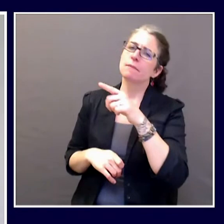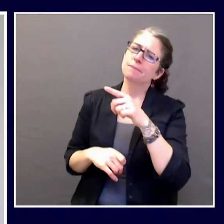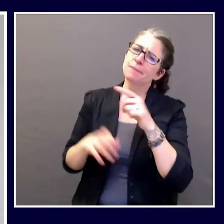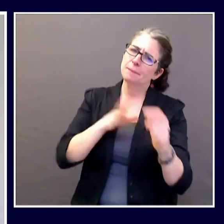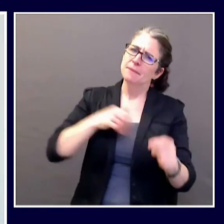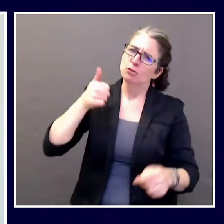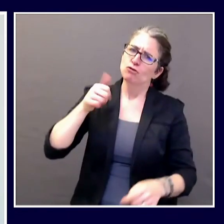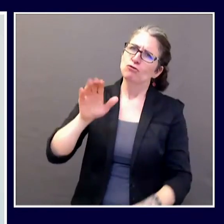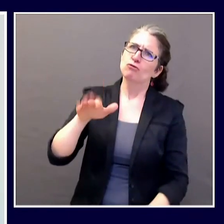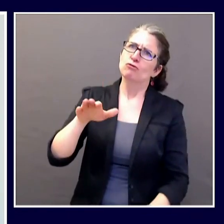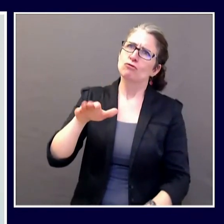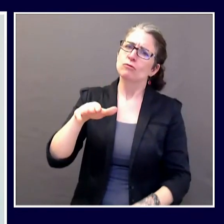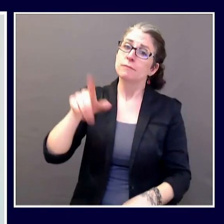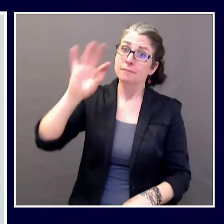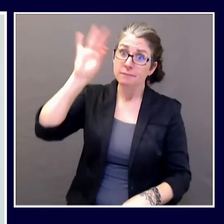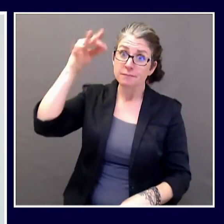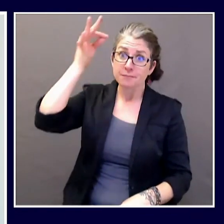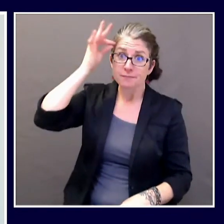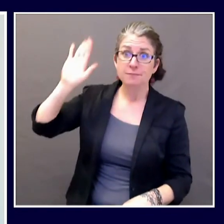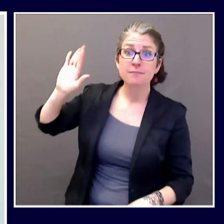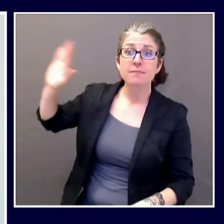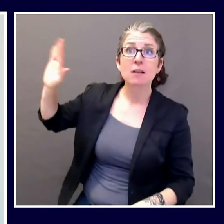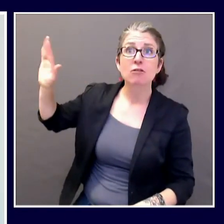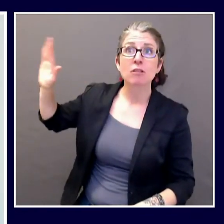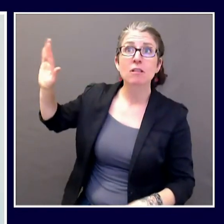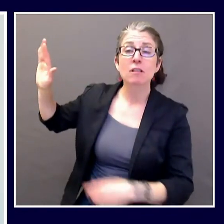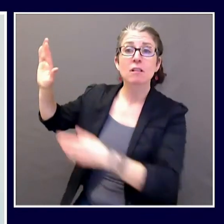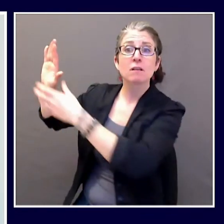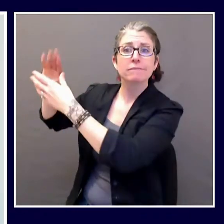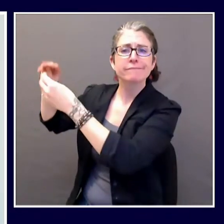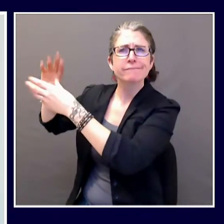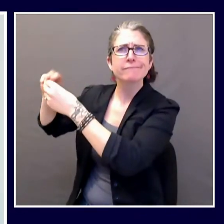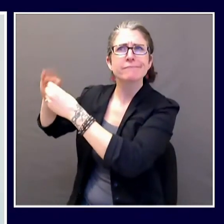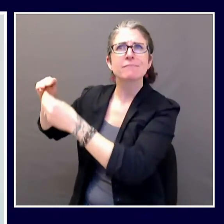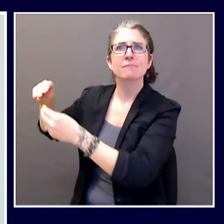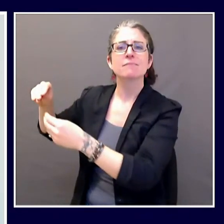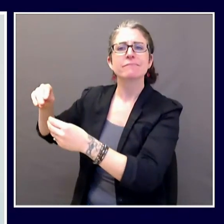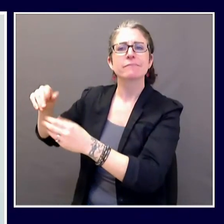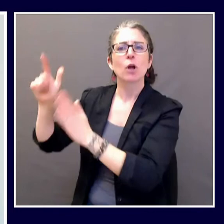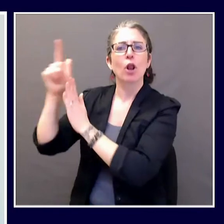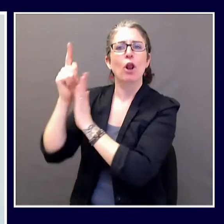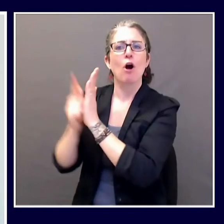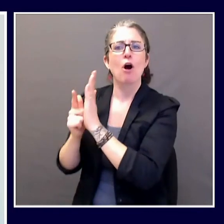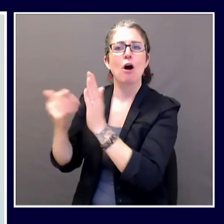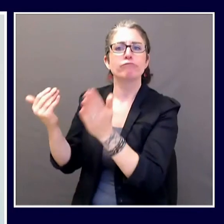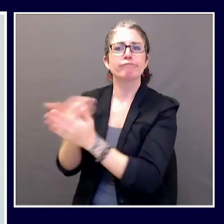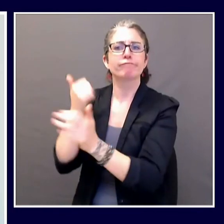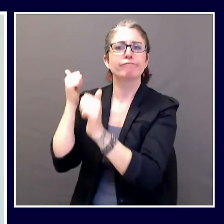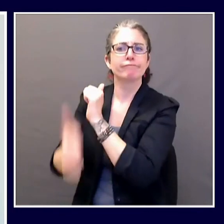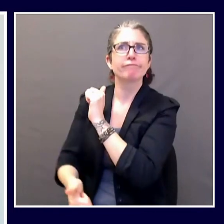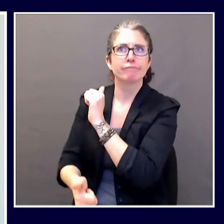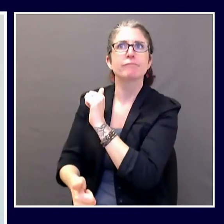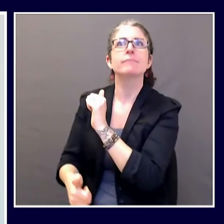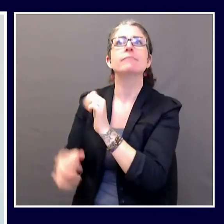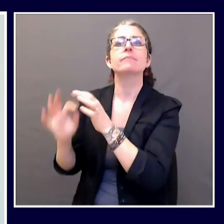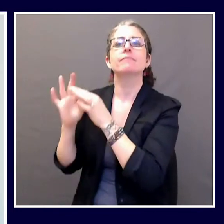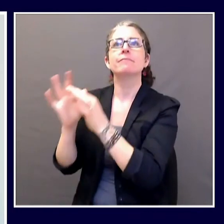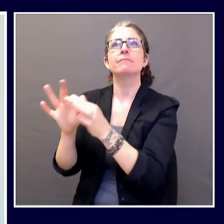passed includes more money for states for vaccine distribution. And I'm wondering kind of if you could address how Maine might plan to use